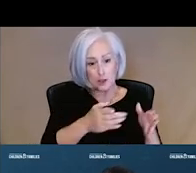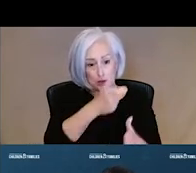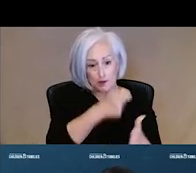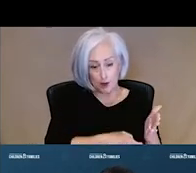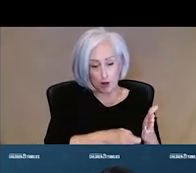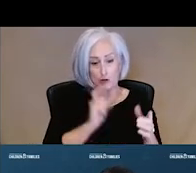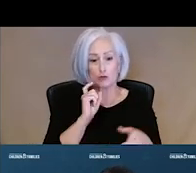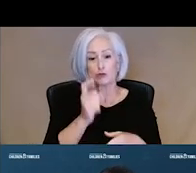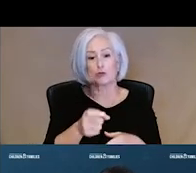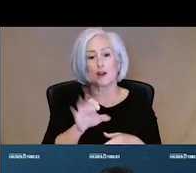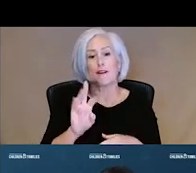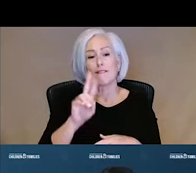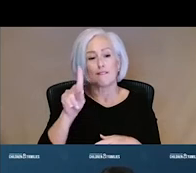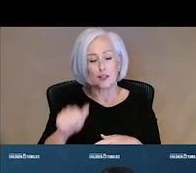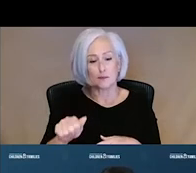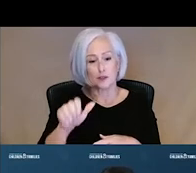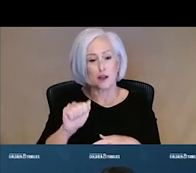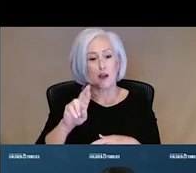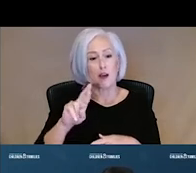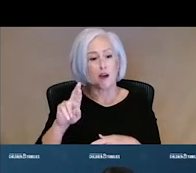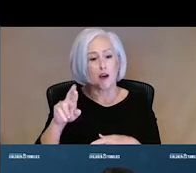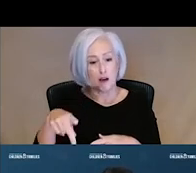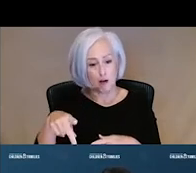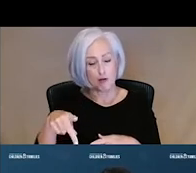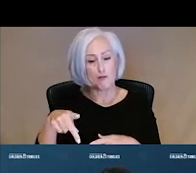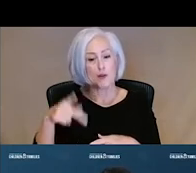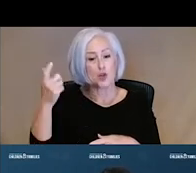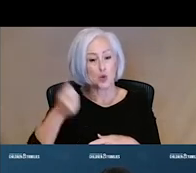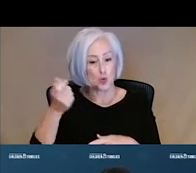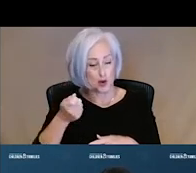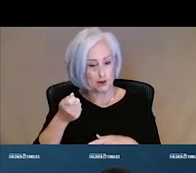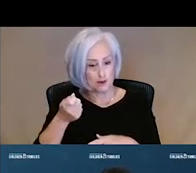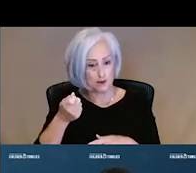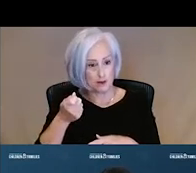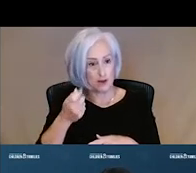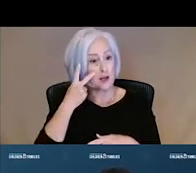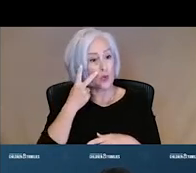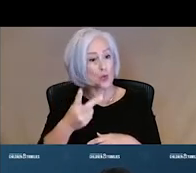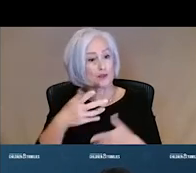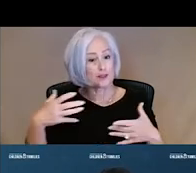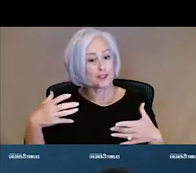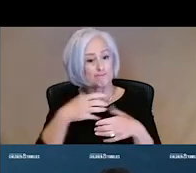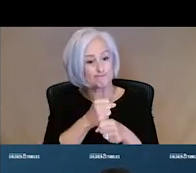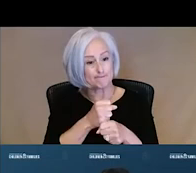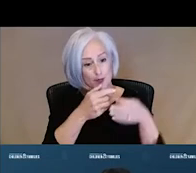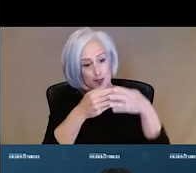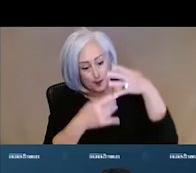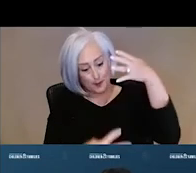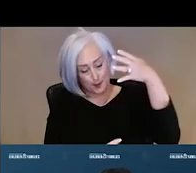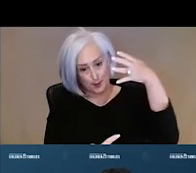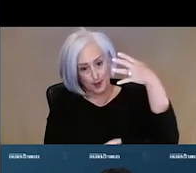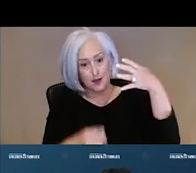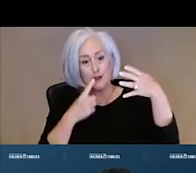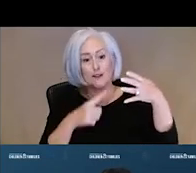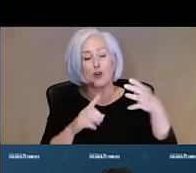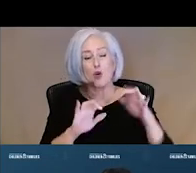grants. In this slide, you will see a summary of the administrative costs generally included for administrating FVPSA